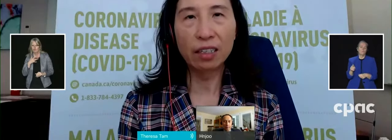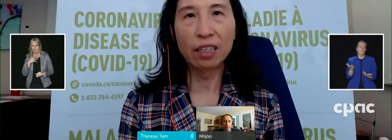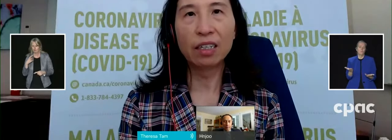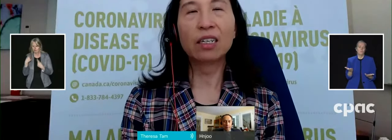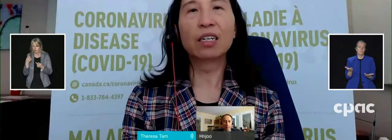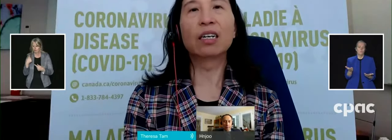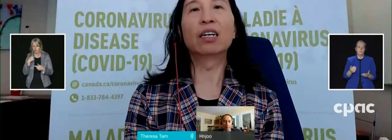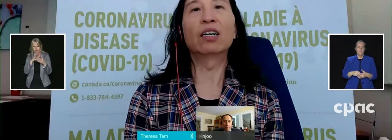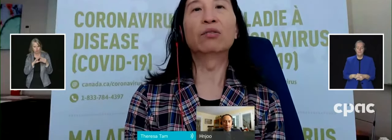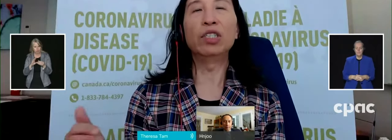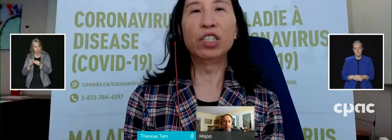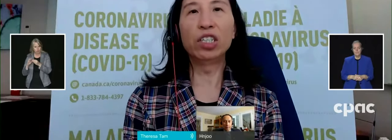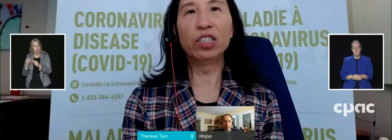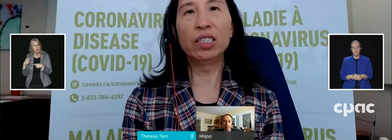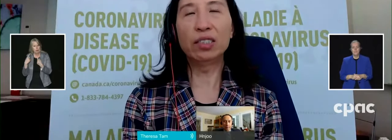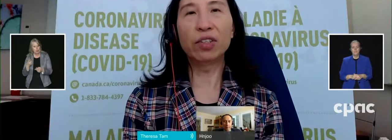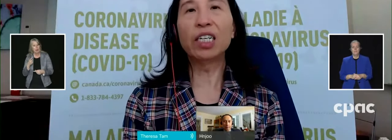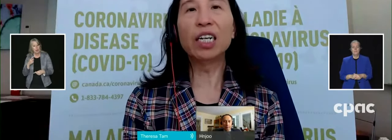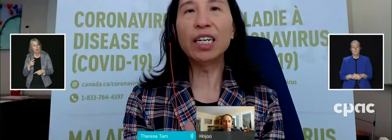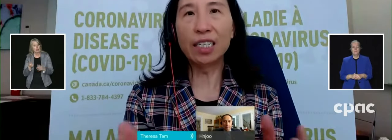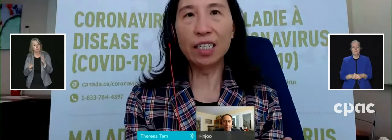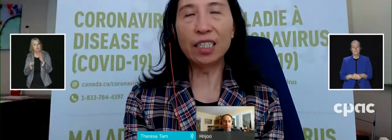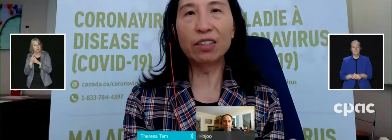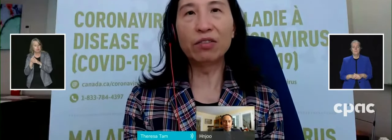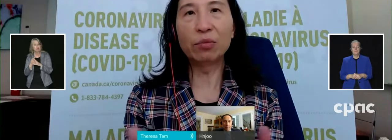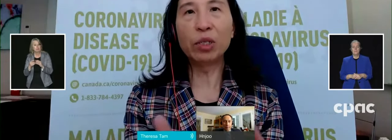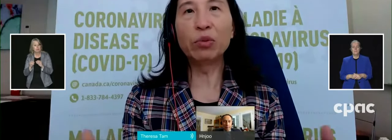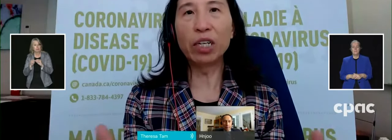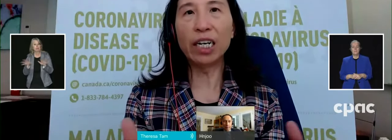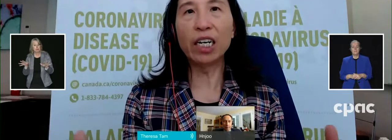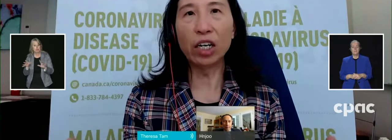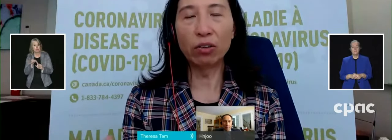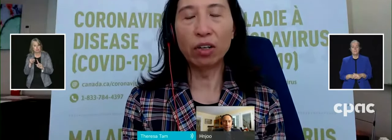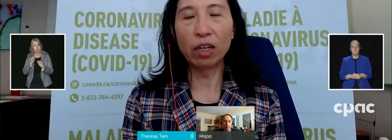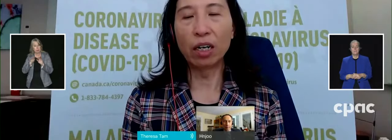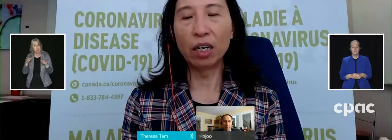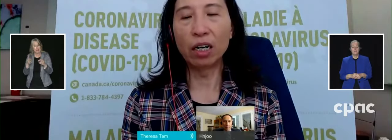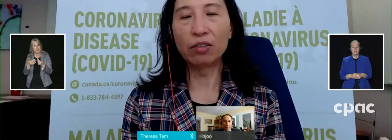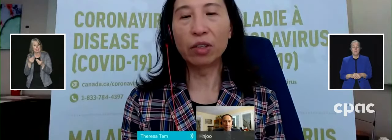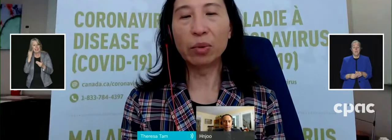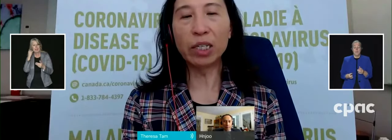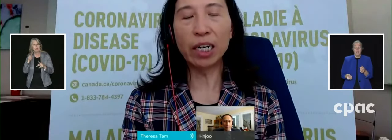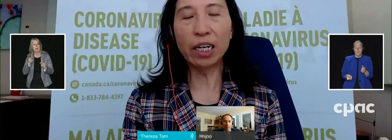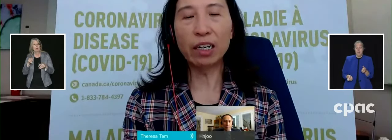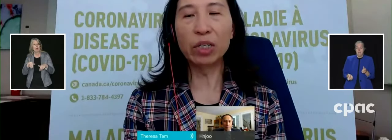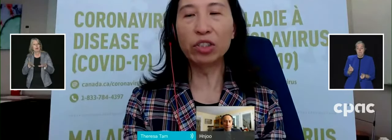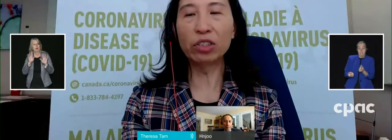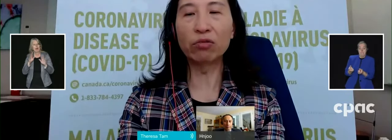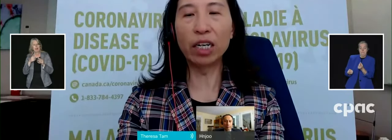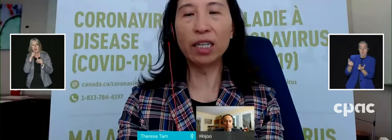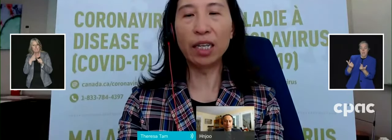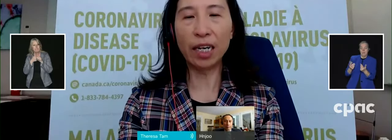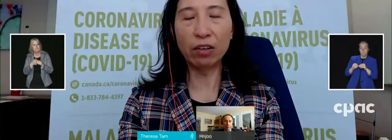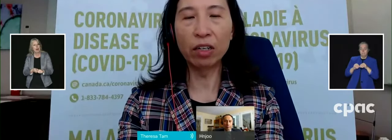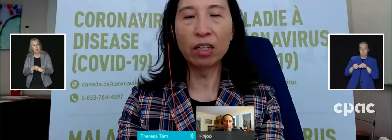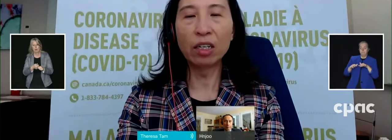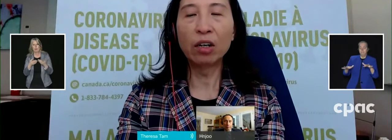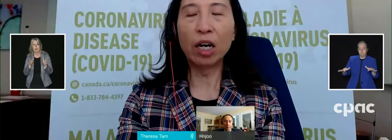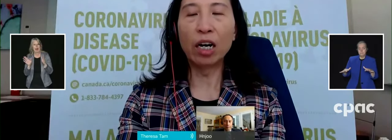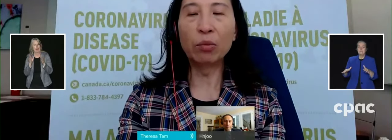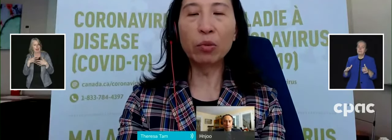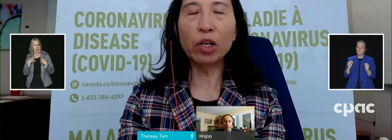said, a resurgence is very likely if people let go of the public health measures right